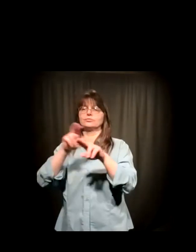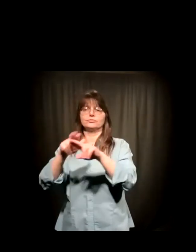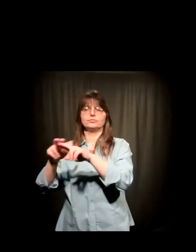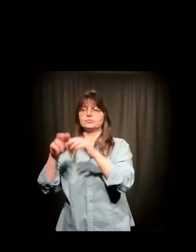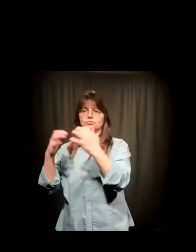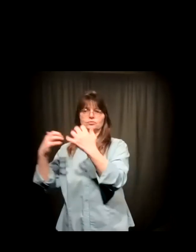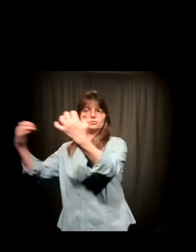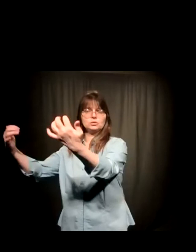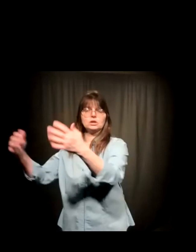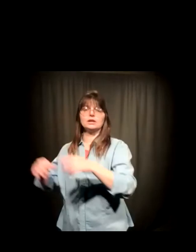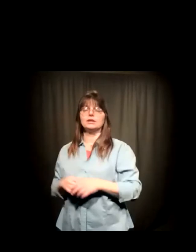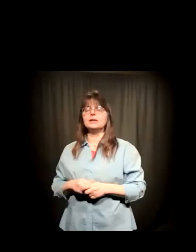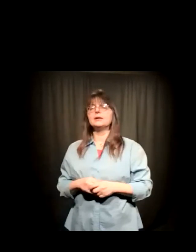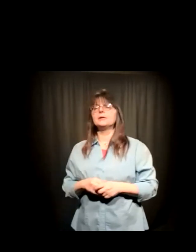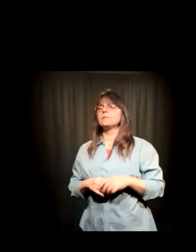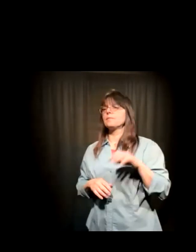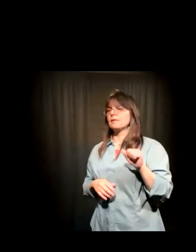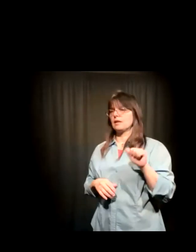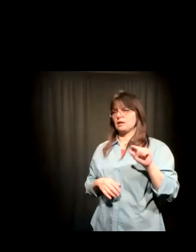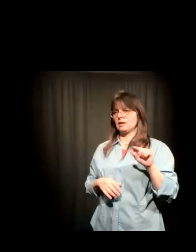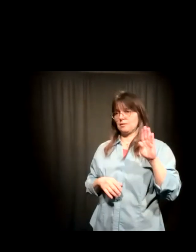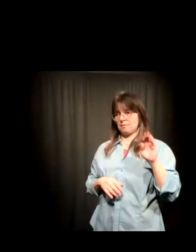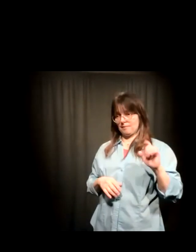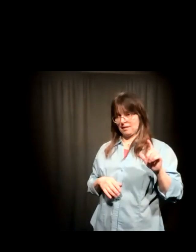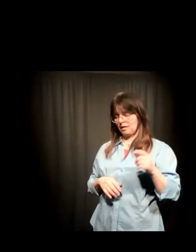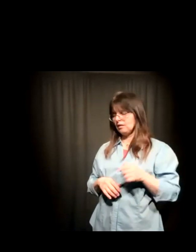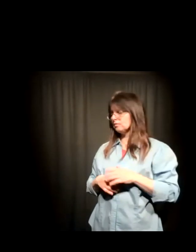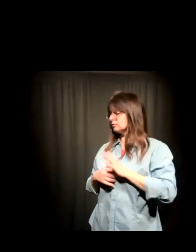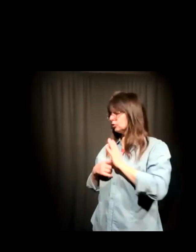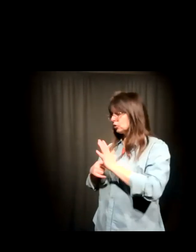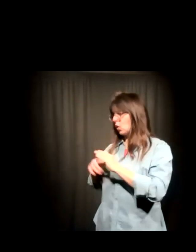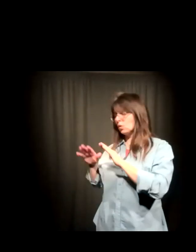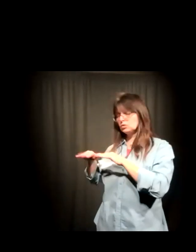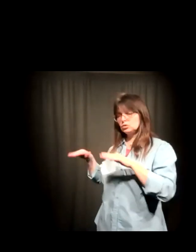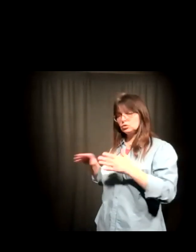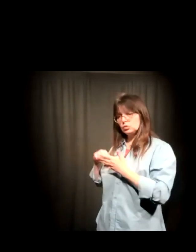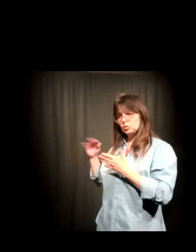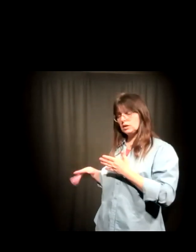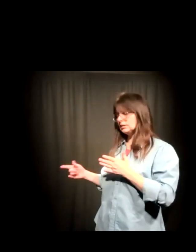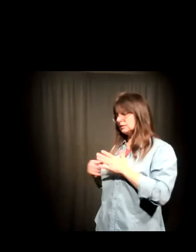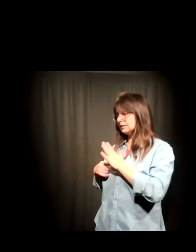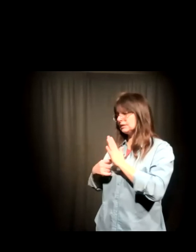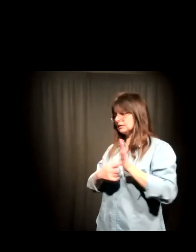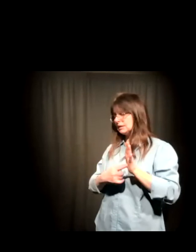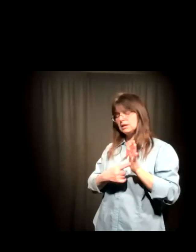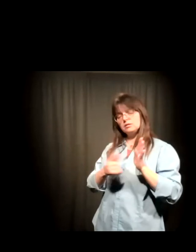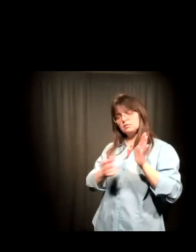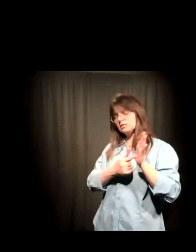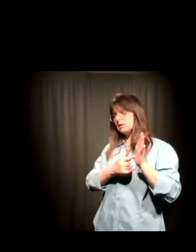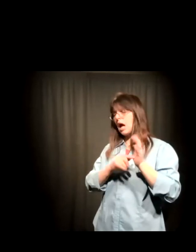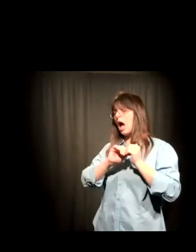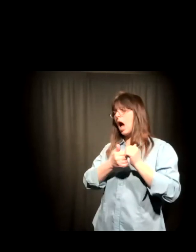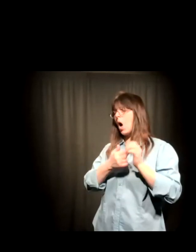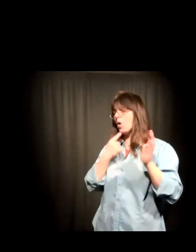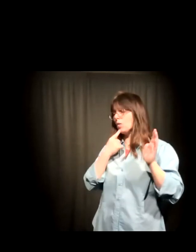And then, when Alex showed the children a particular symbol, the students shaped their mouths accordingly and